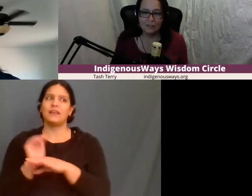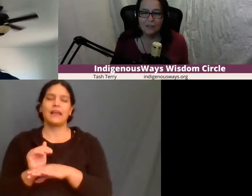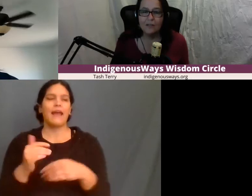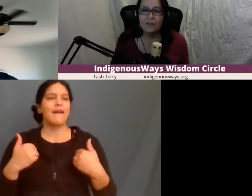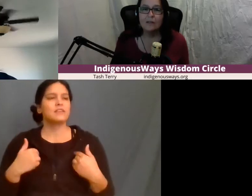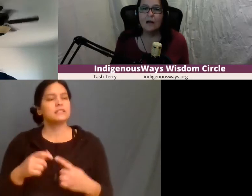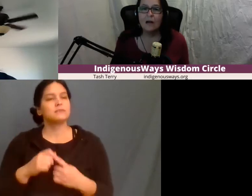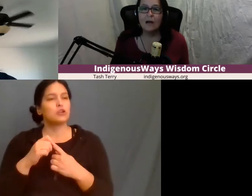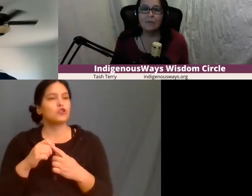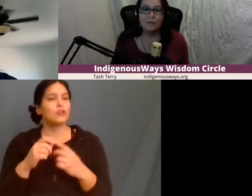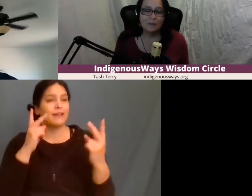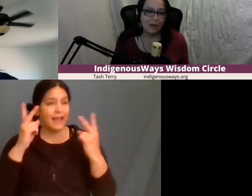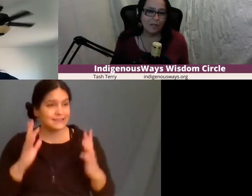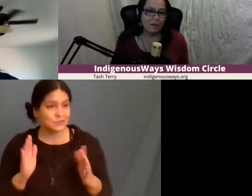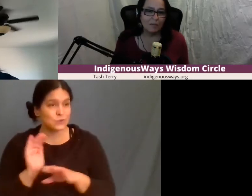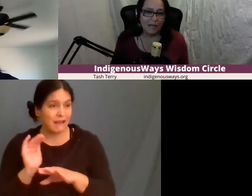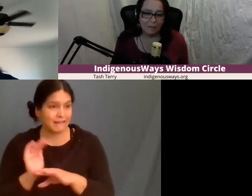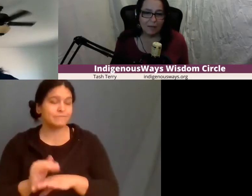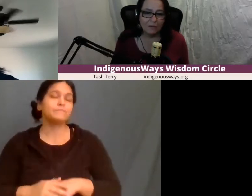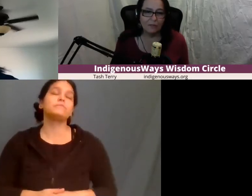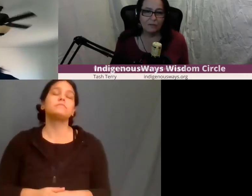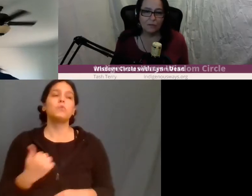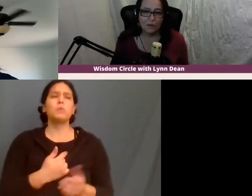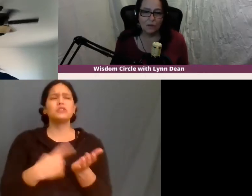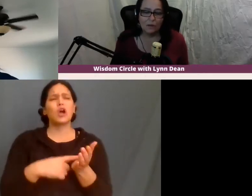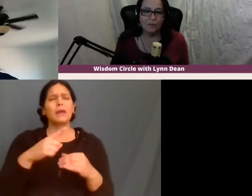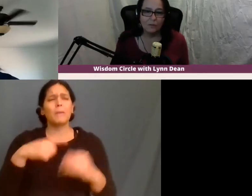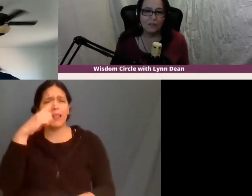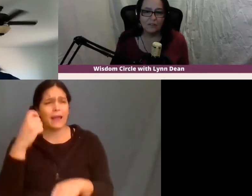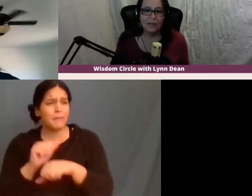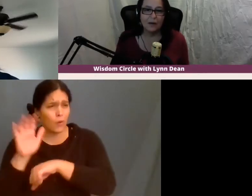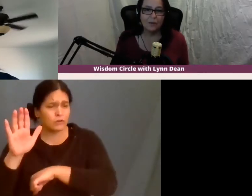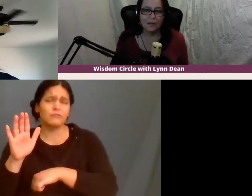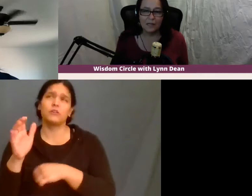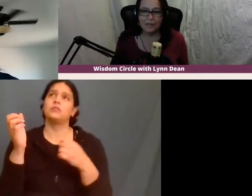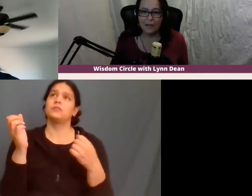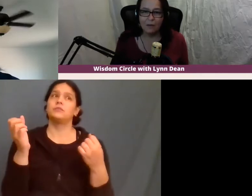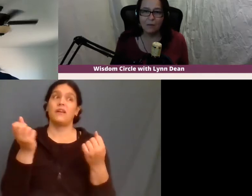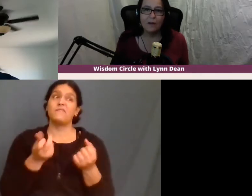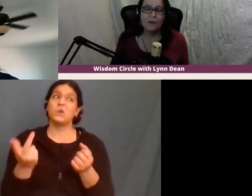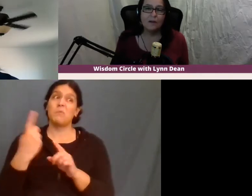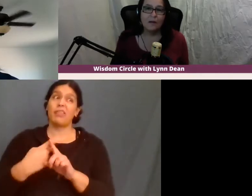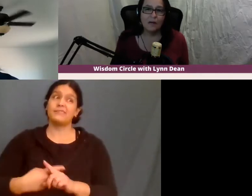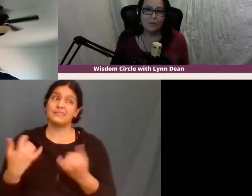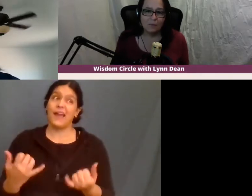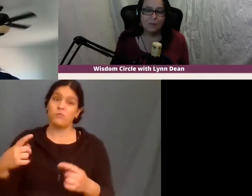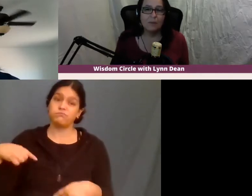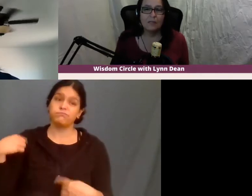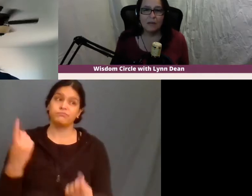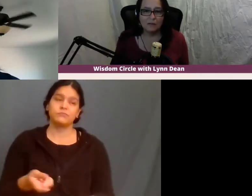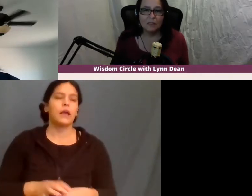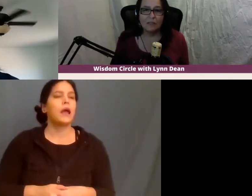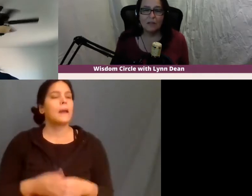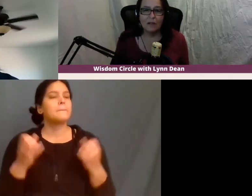tonight. We've been talking about Black Mountain for a few months now, and how many people